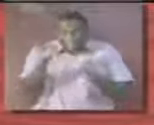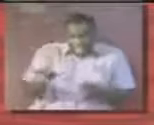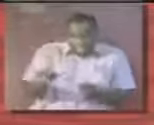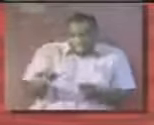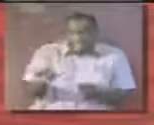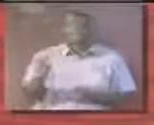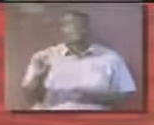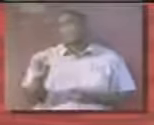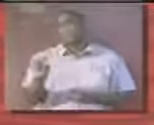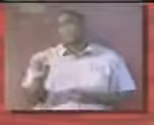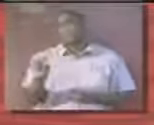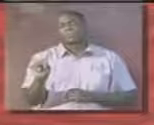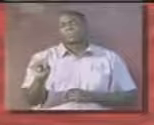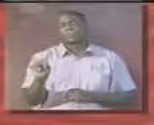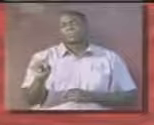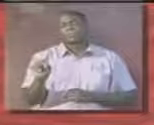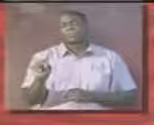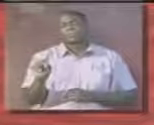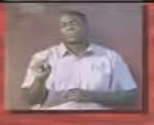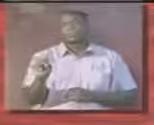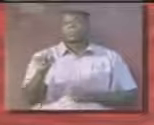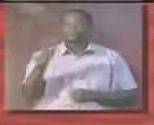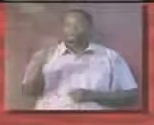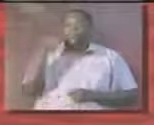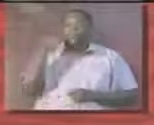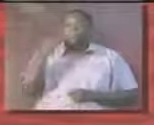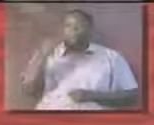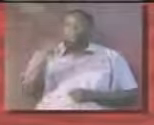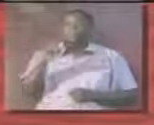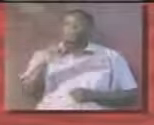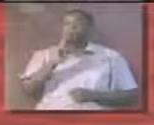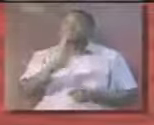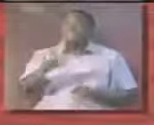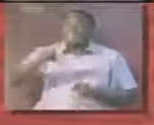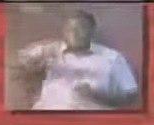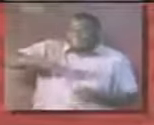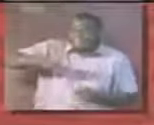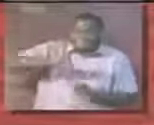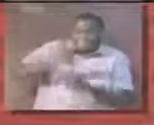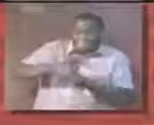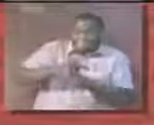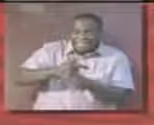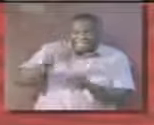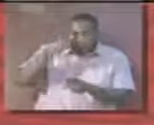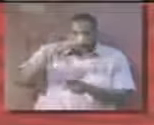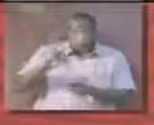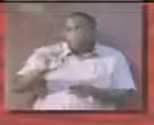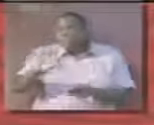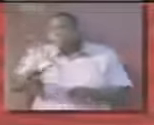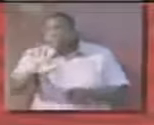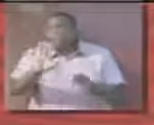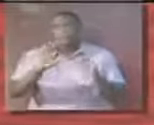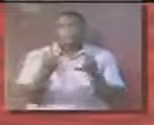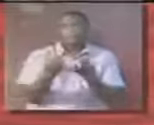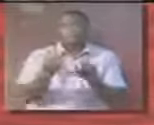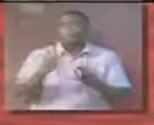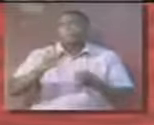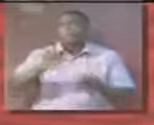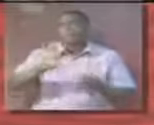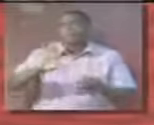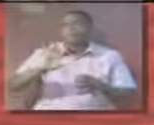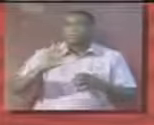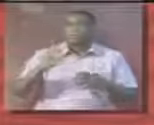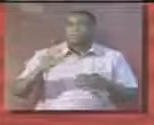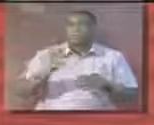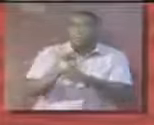and others. The Ministry of Health had, of course, contingency measures in place to